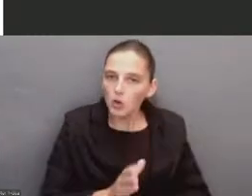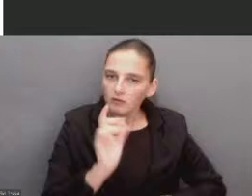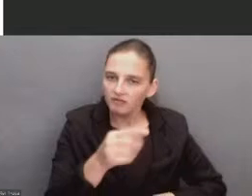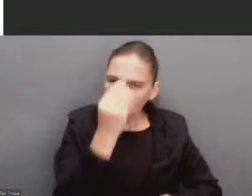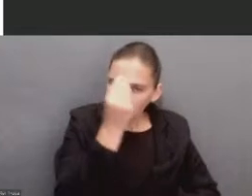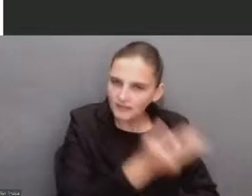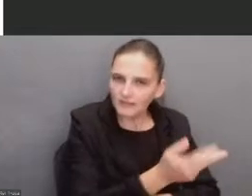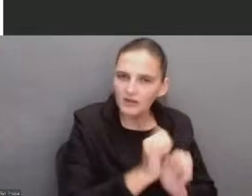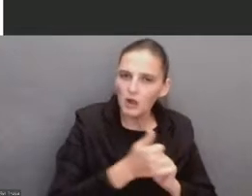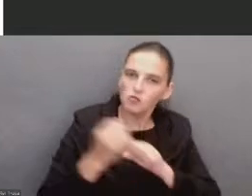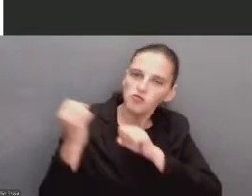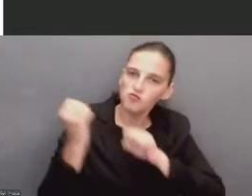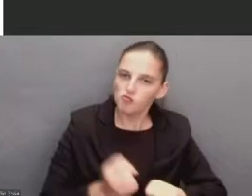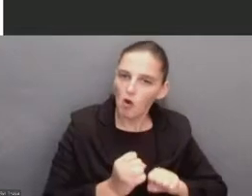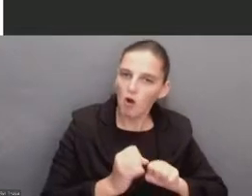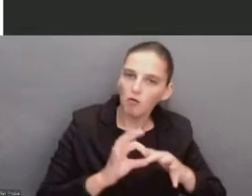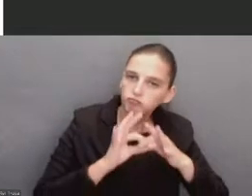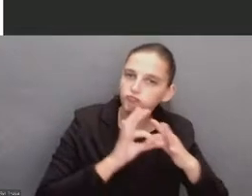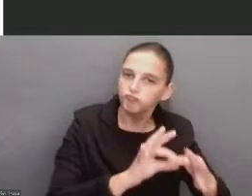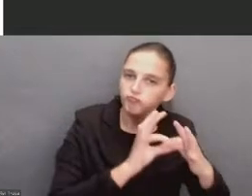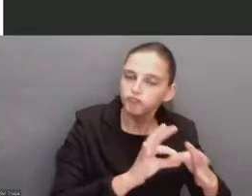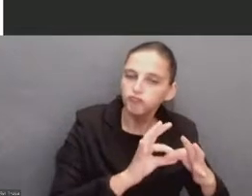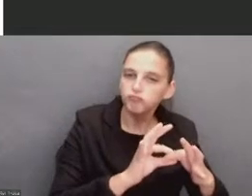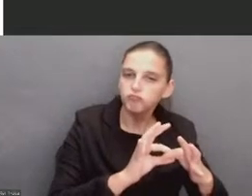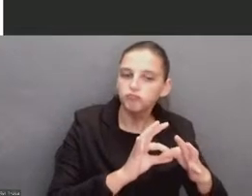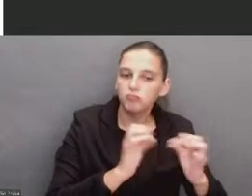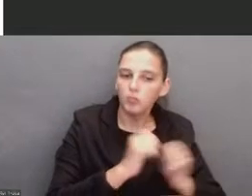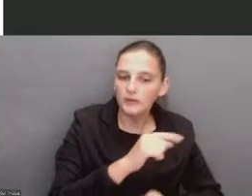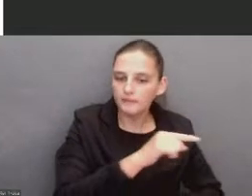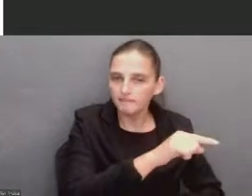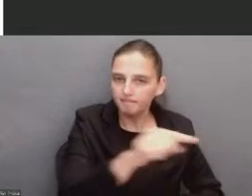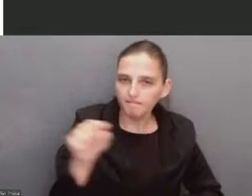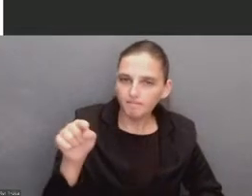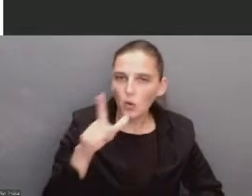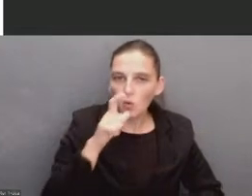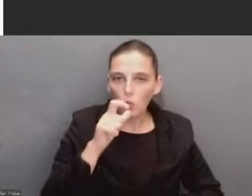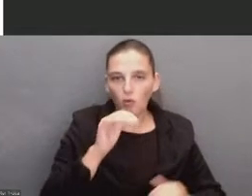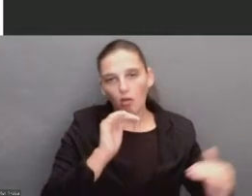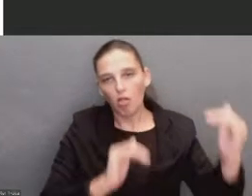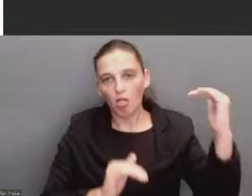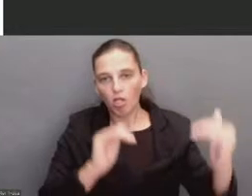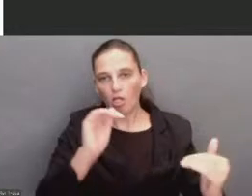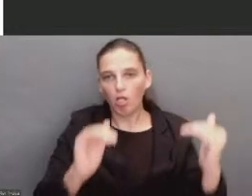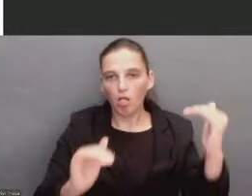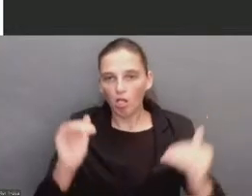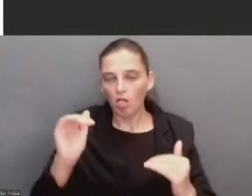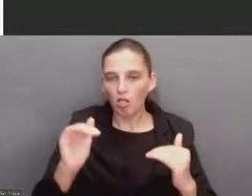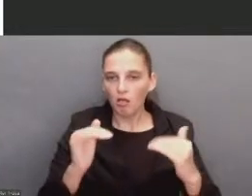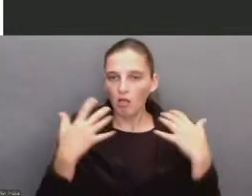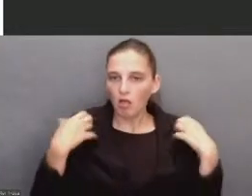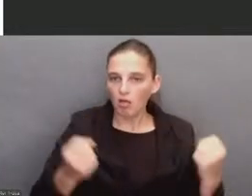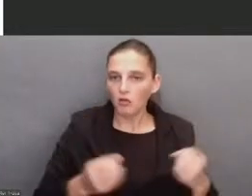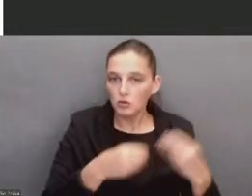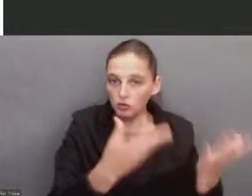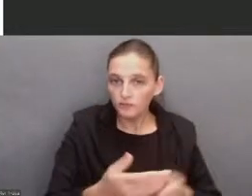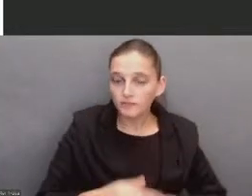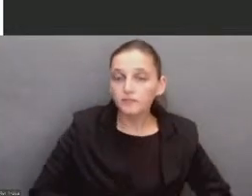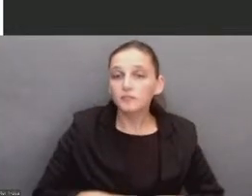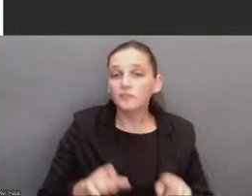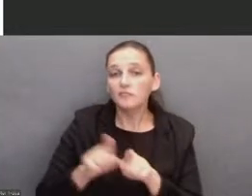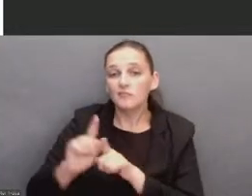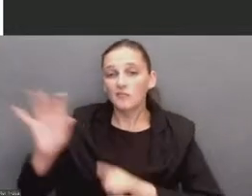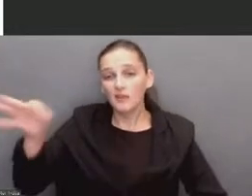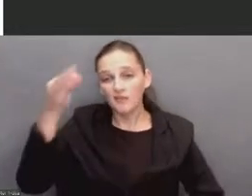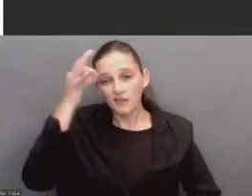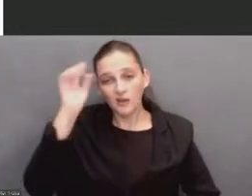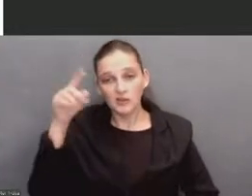authentic relationships with communities who are experiencing inequities. And the federal government should provide guidance on the collaboration between